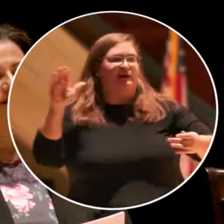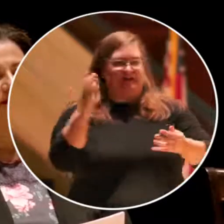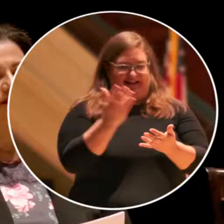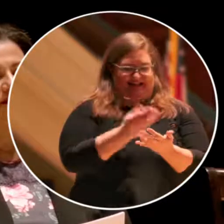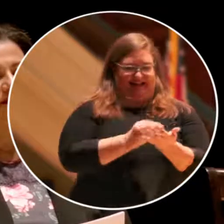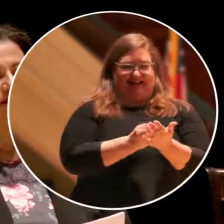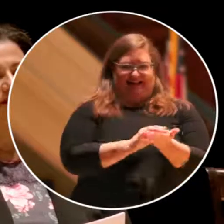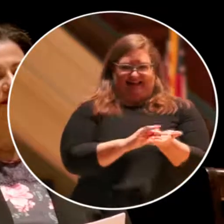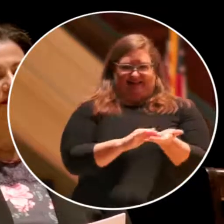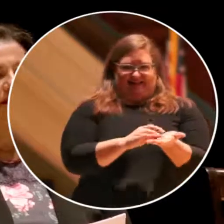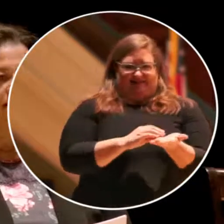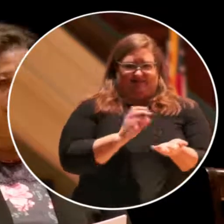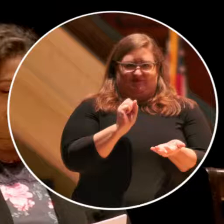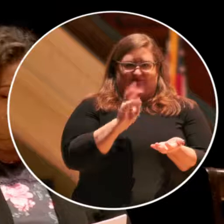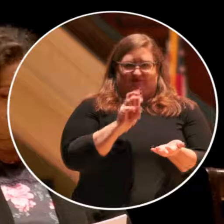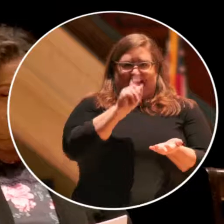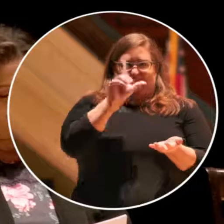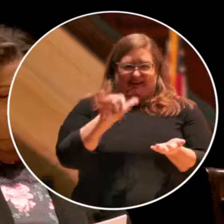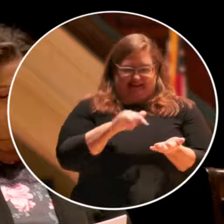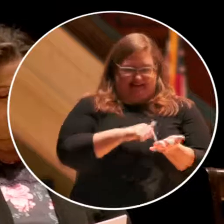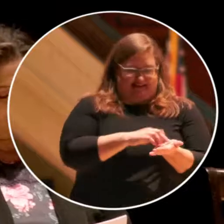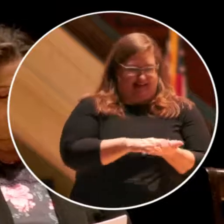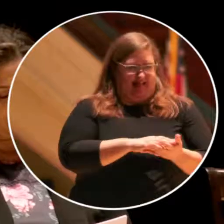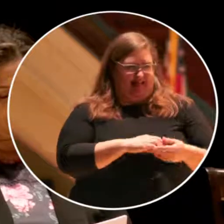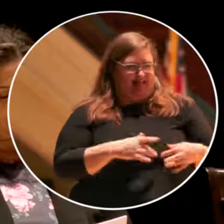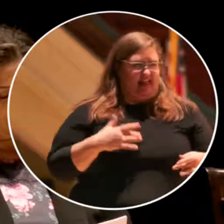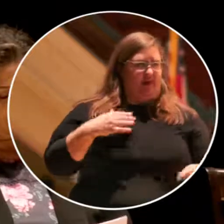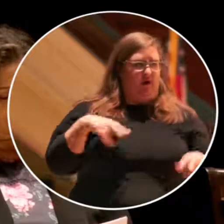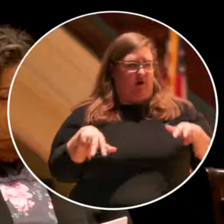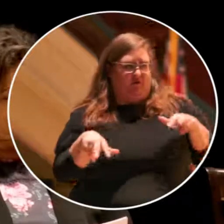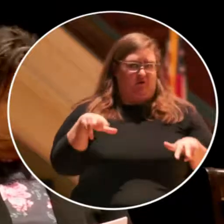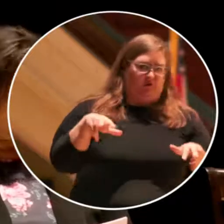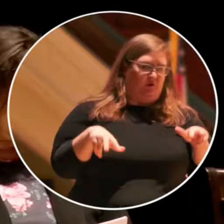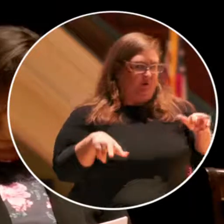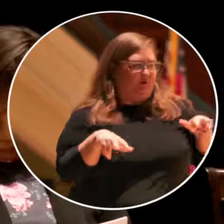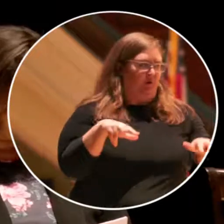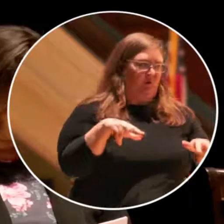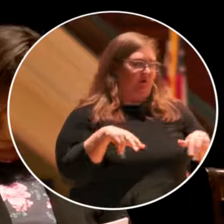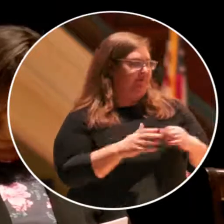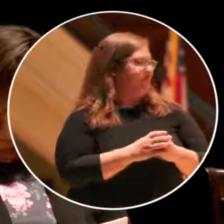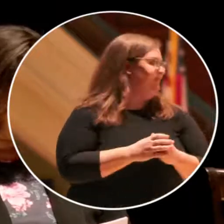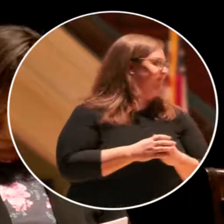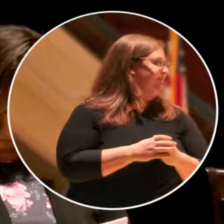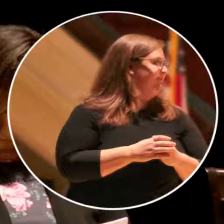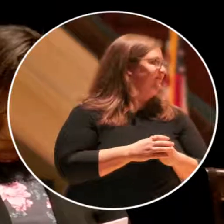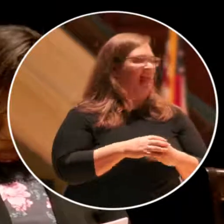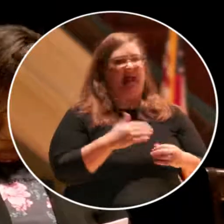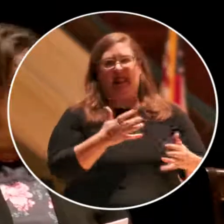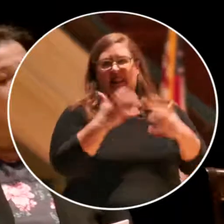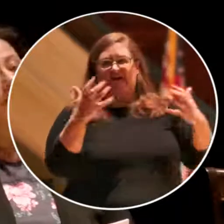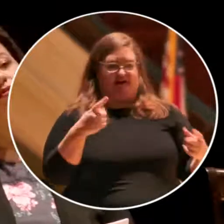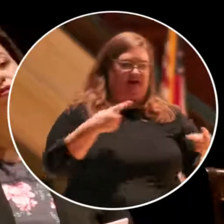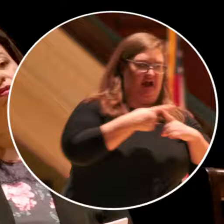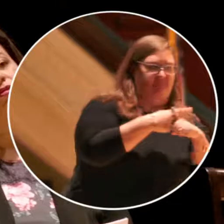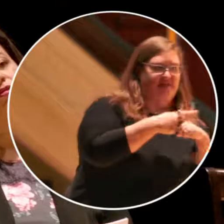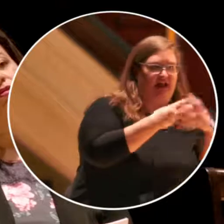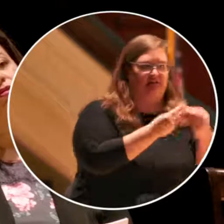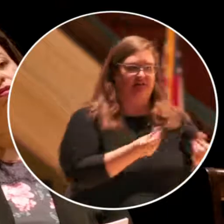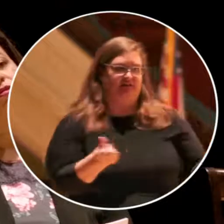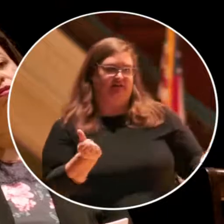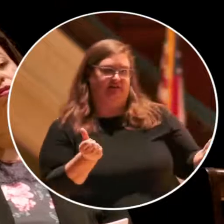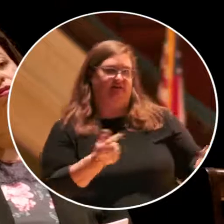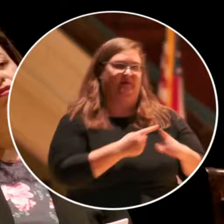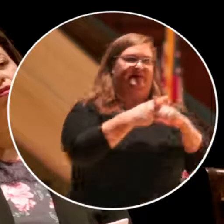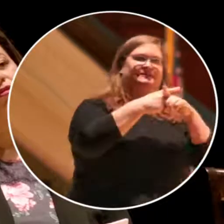didn't raise me, so our relationship lacks the rapport that develops from years of love, conflict, and reconciliation. When I